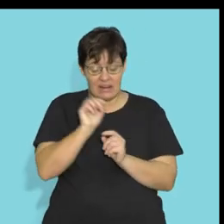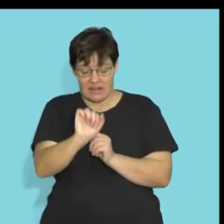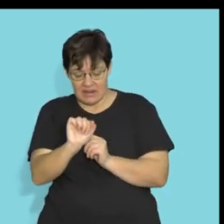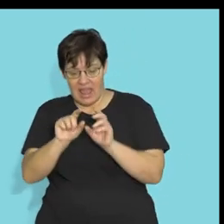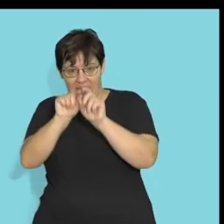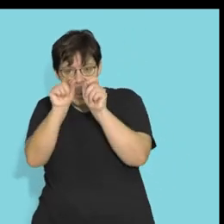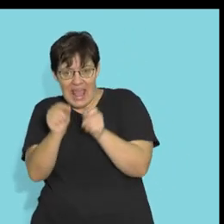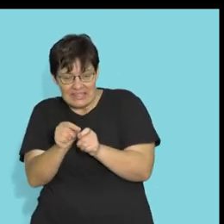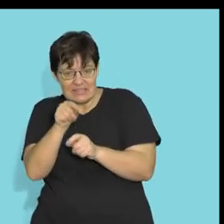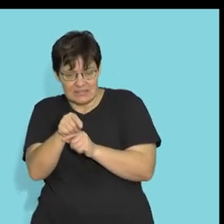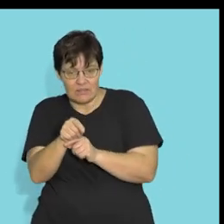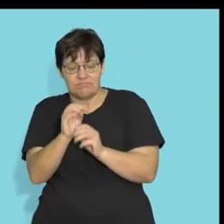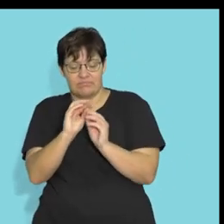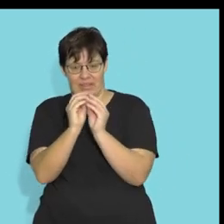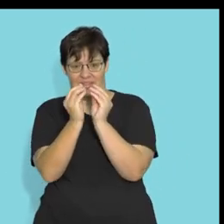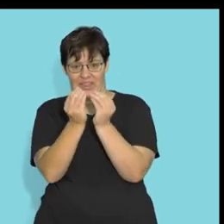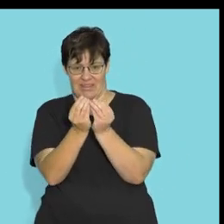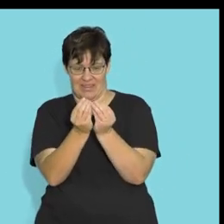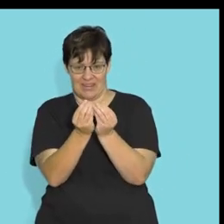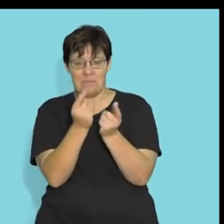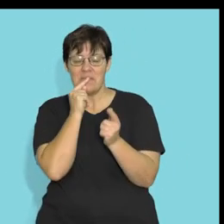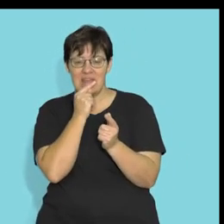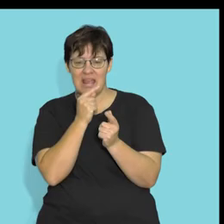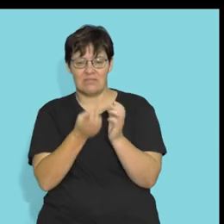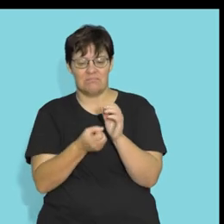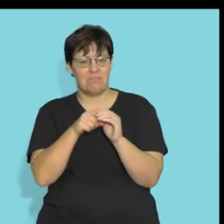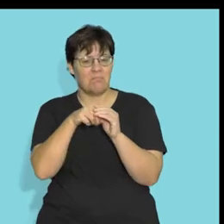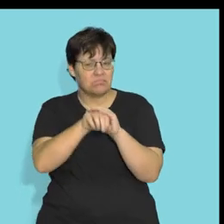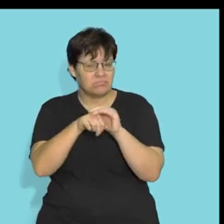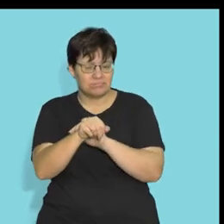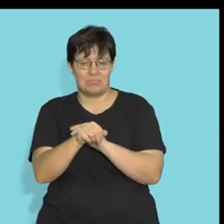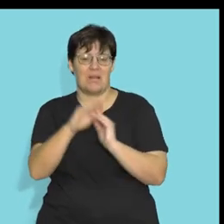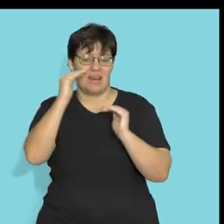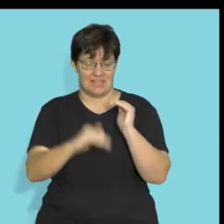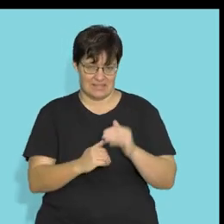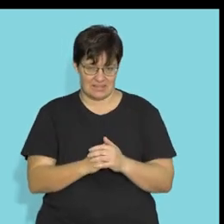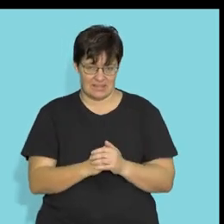eggshells where insects have consumed them. So you find that another